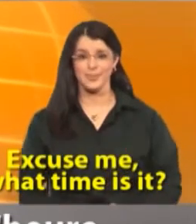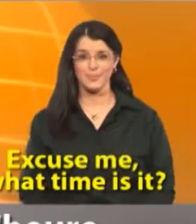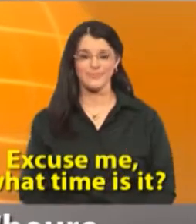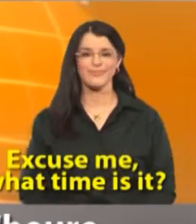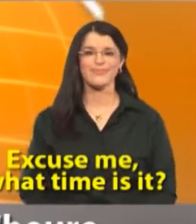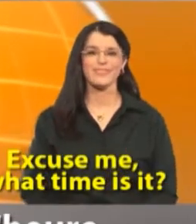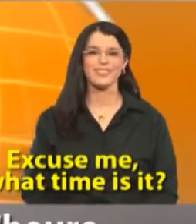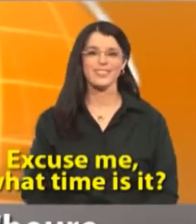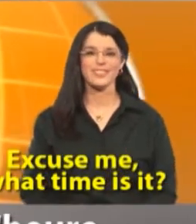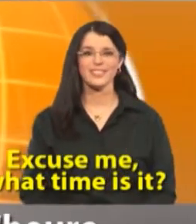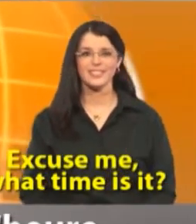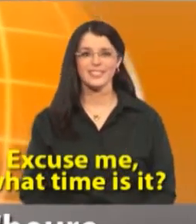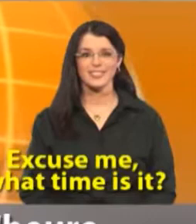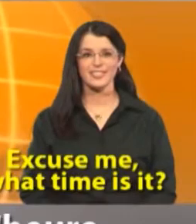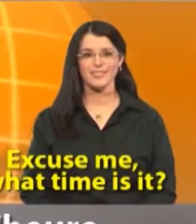it?